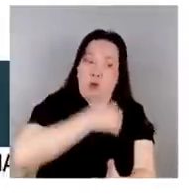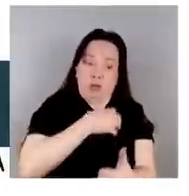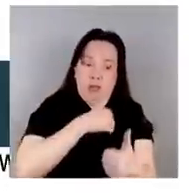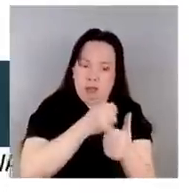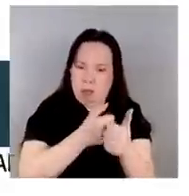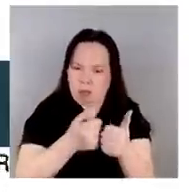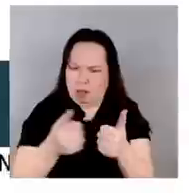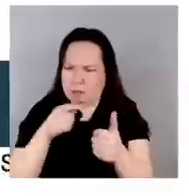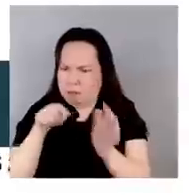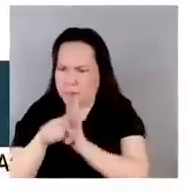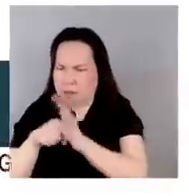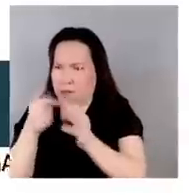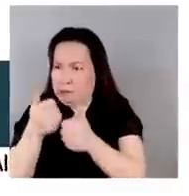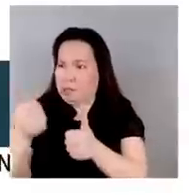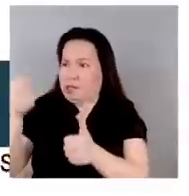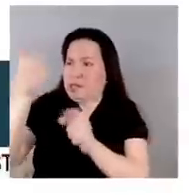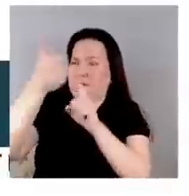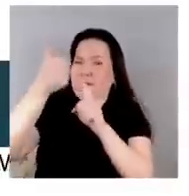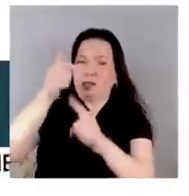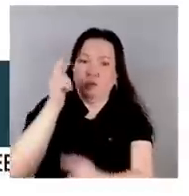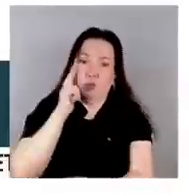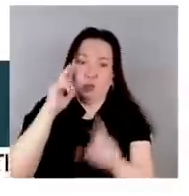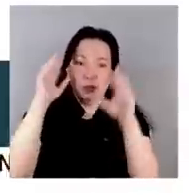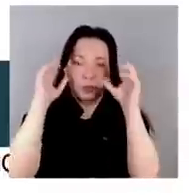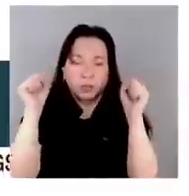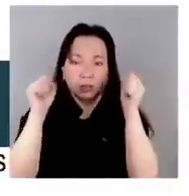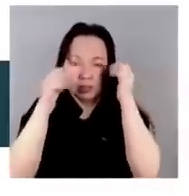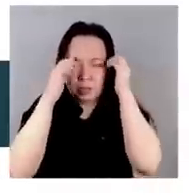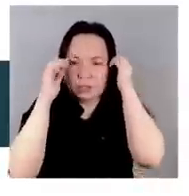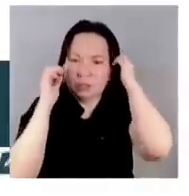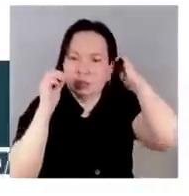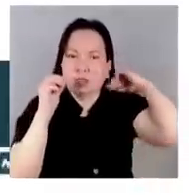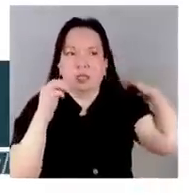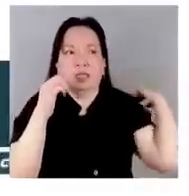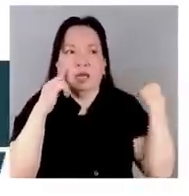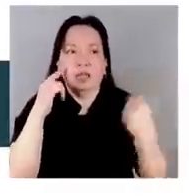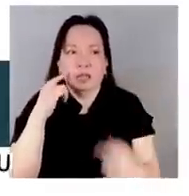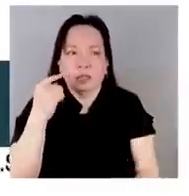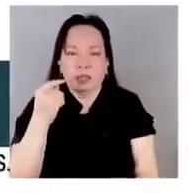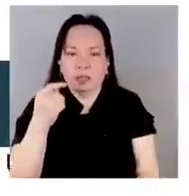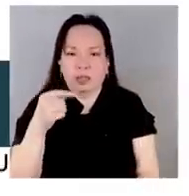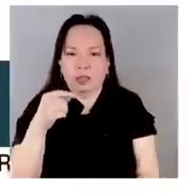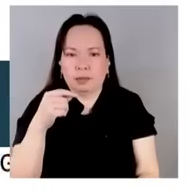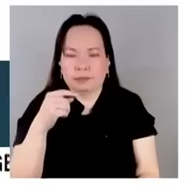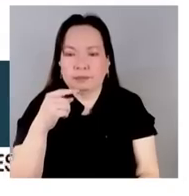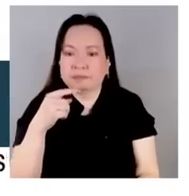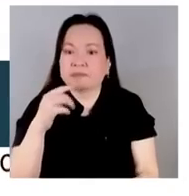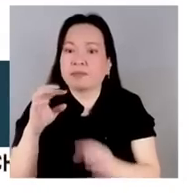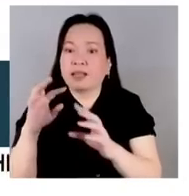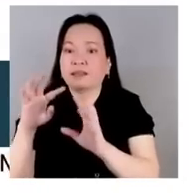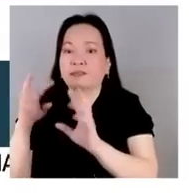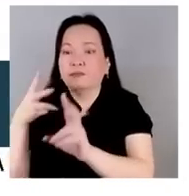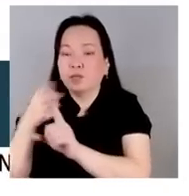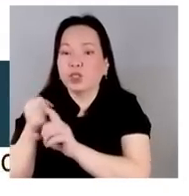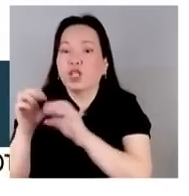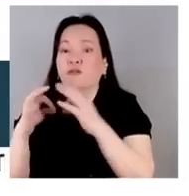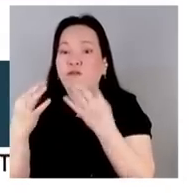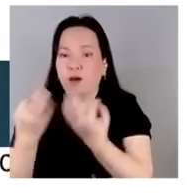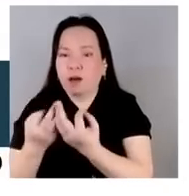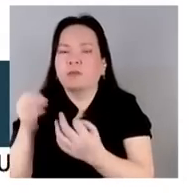atrocities? Well, I think the victims and the families should be coming forward to file cases, but I think they need to know that they